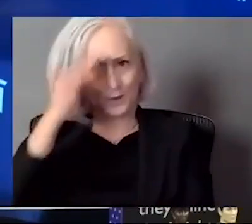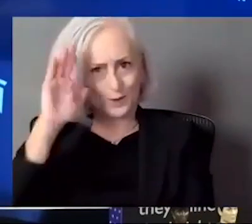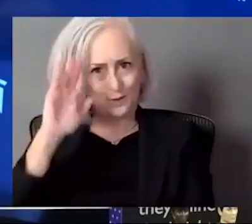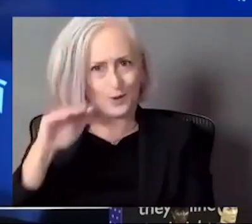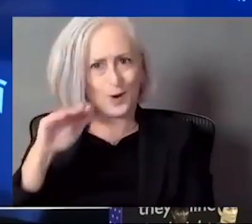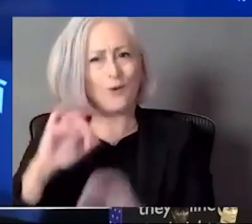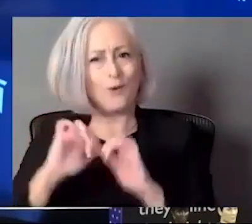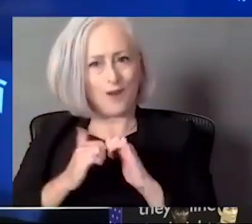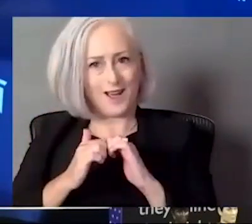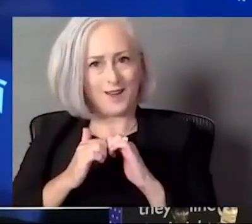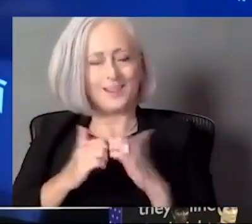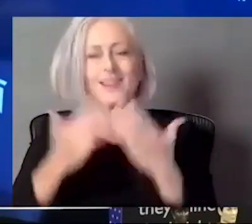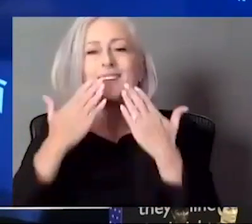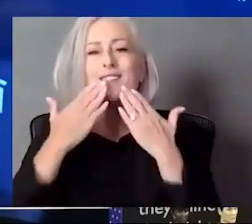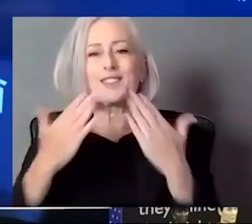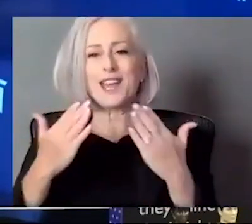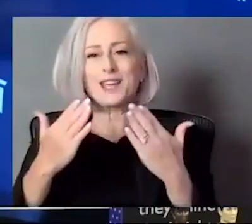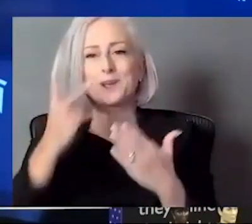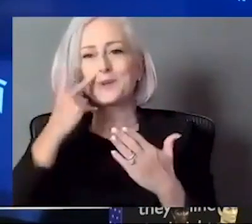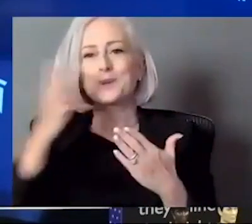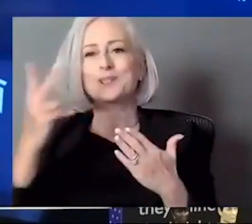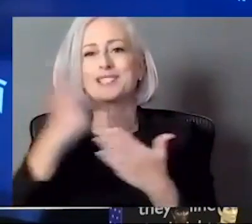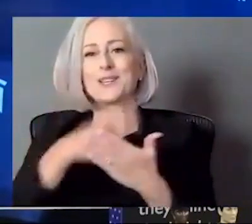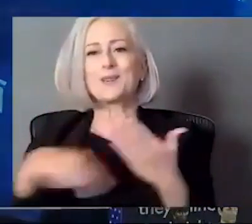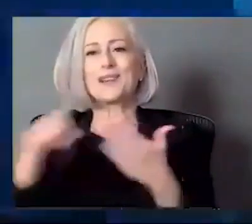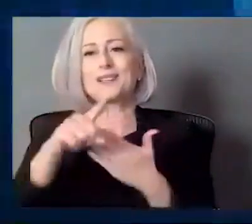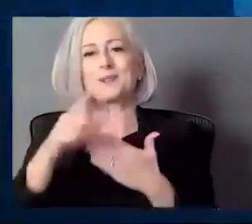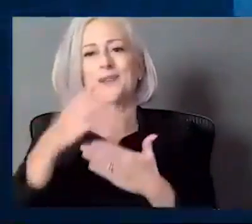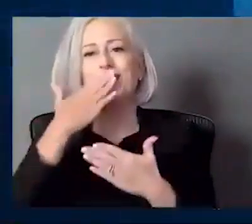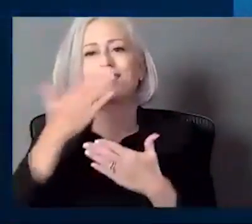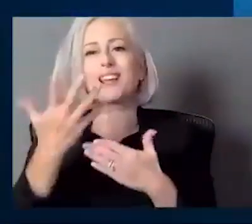of you for being a part of this program. Thank you.